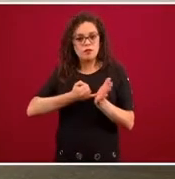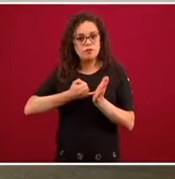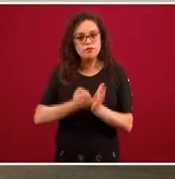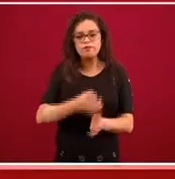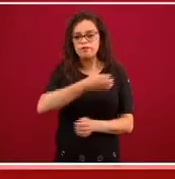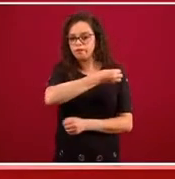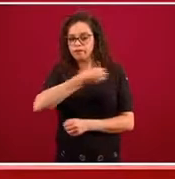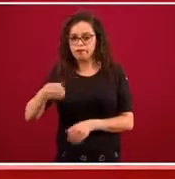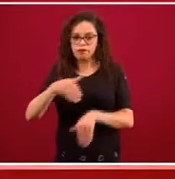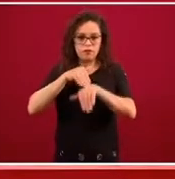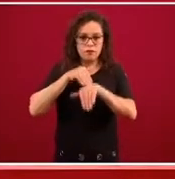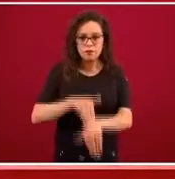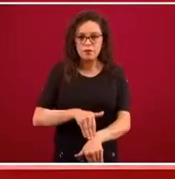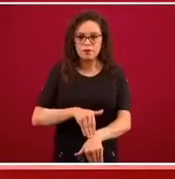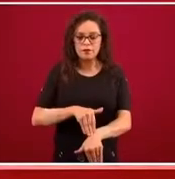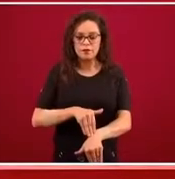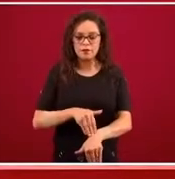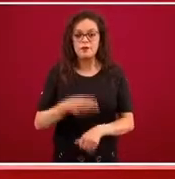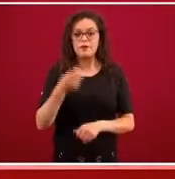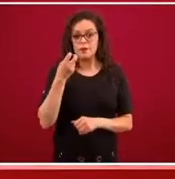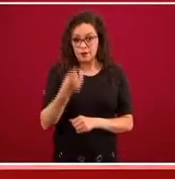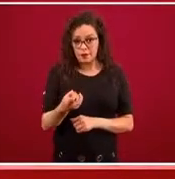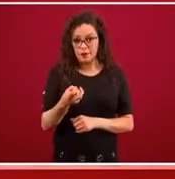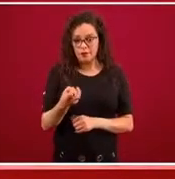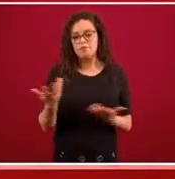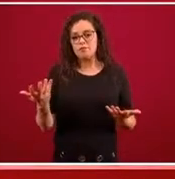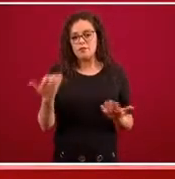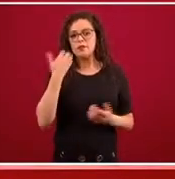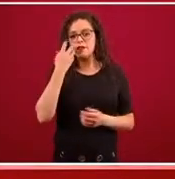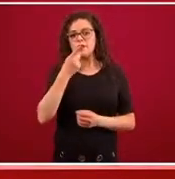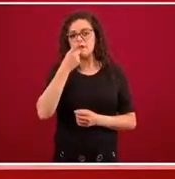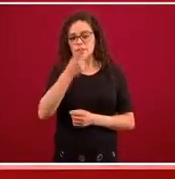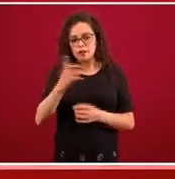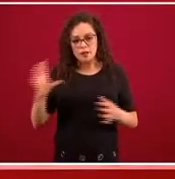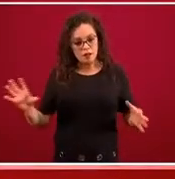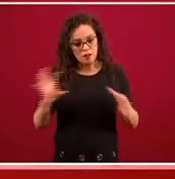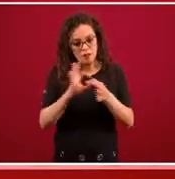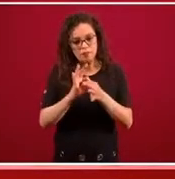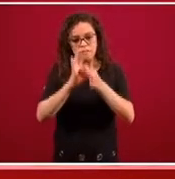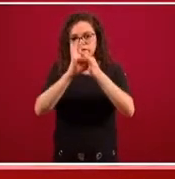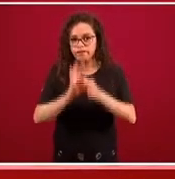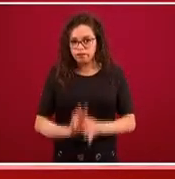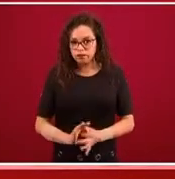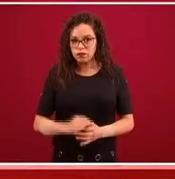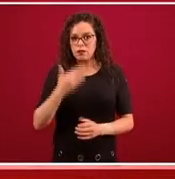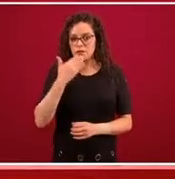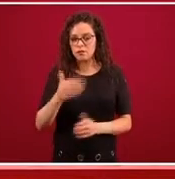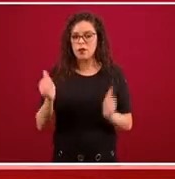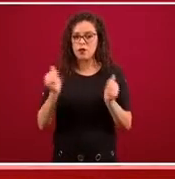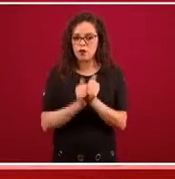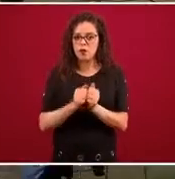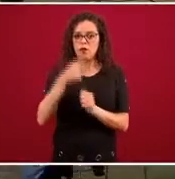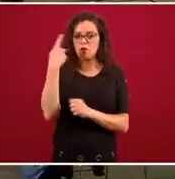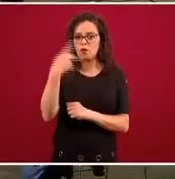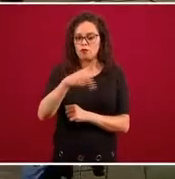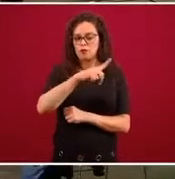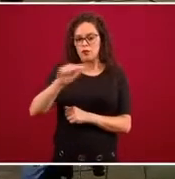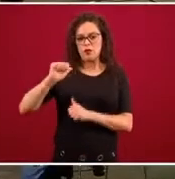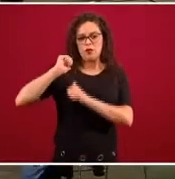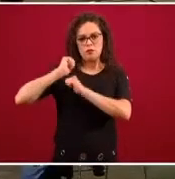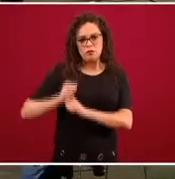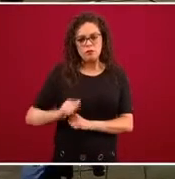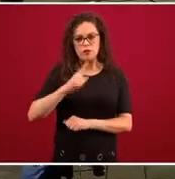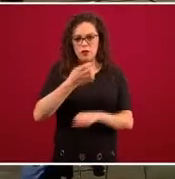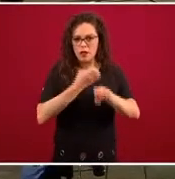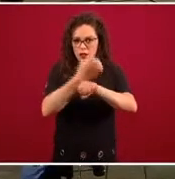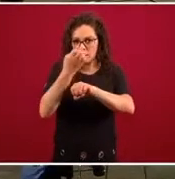the national safe distance program measures, or maybe they are not being